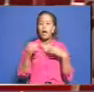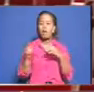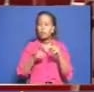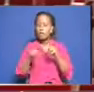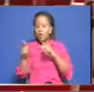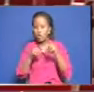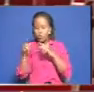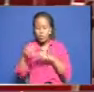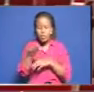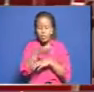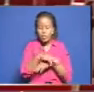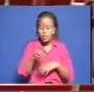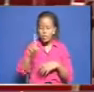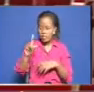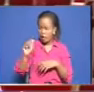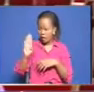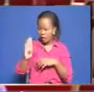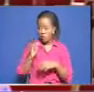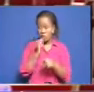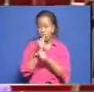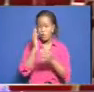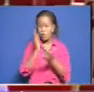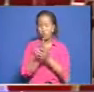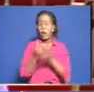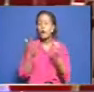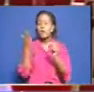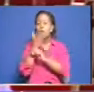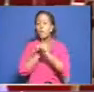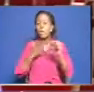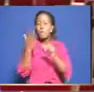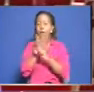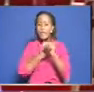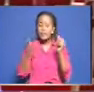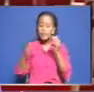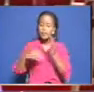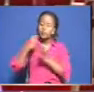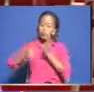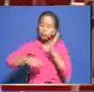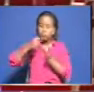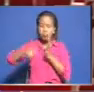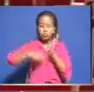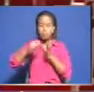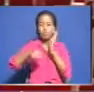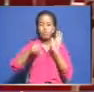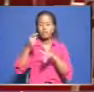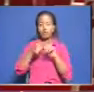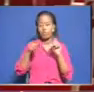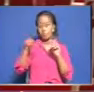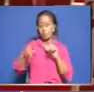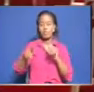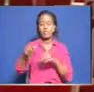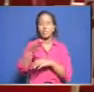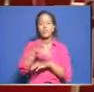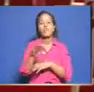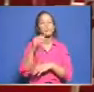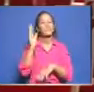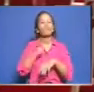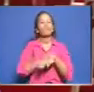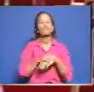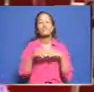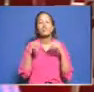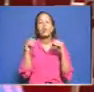to ensure that going forward, meat that is going to be processed from this particular facility is of good